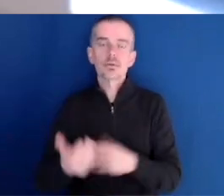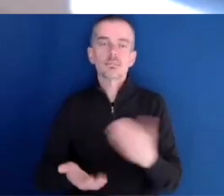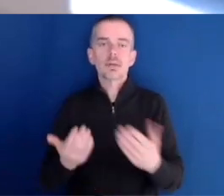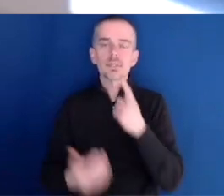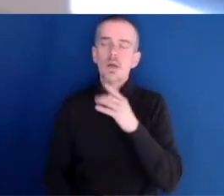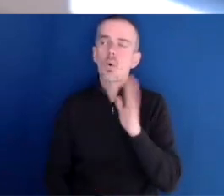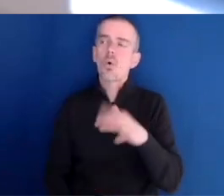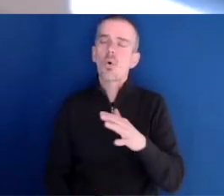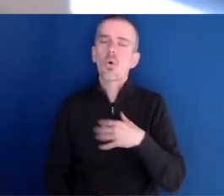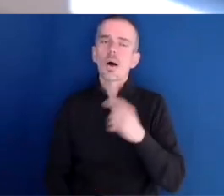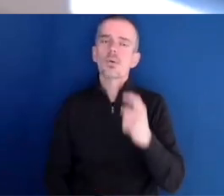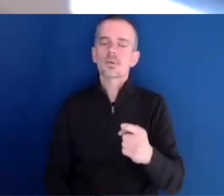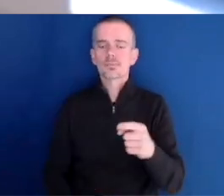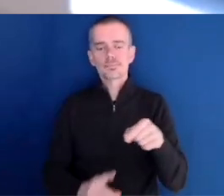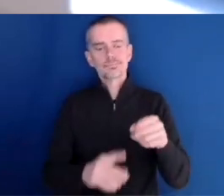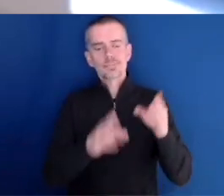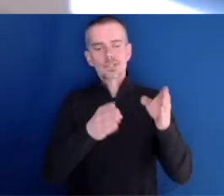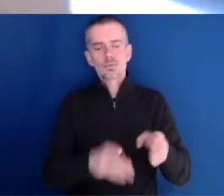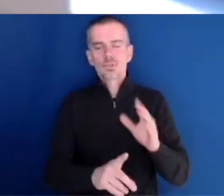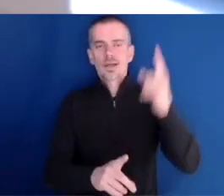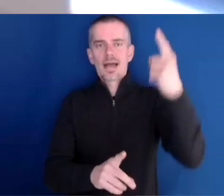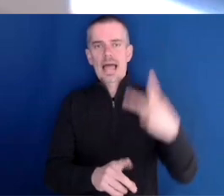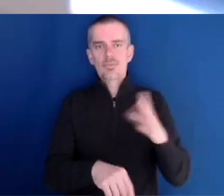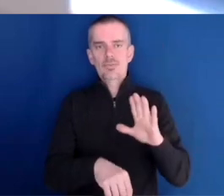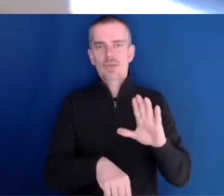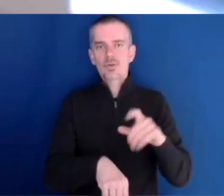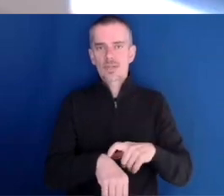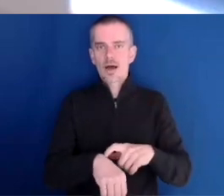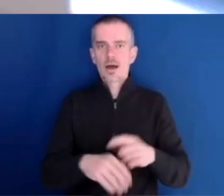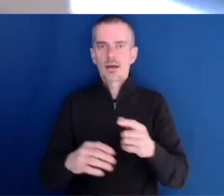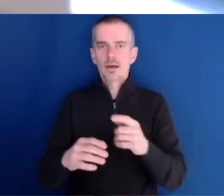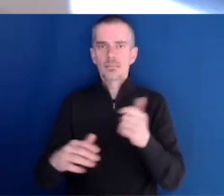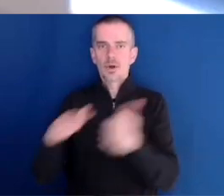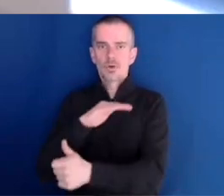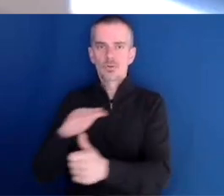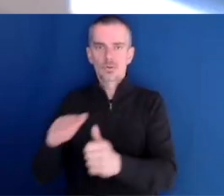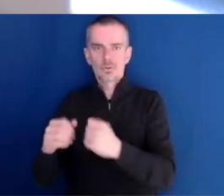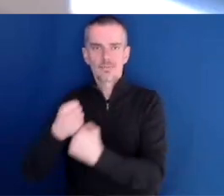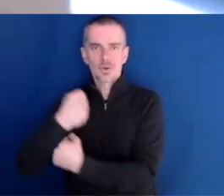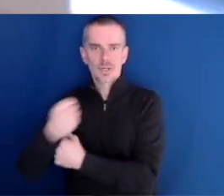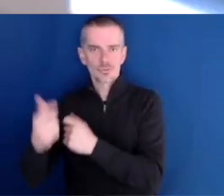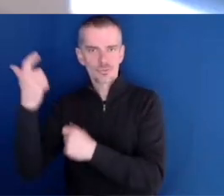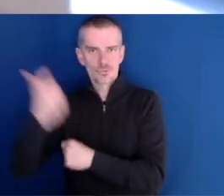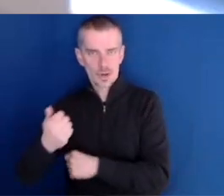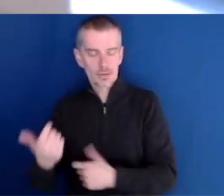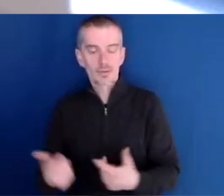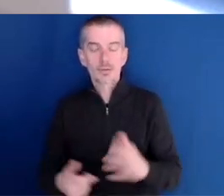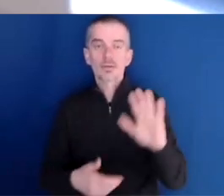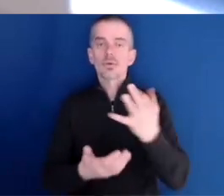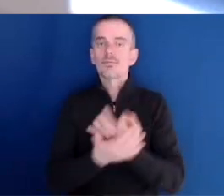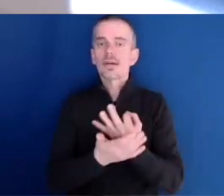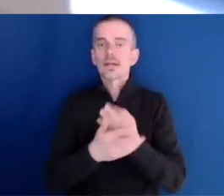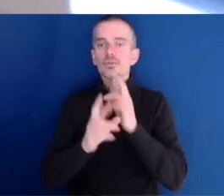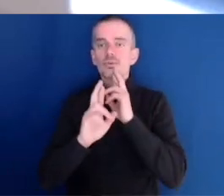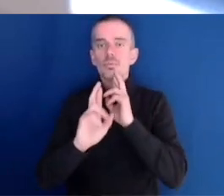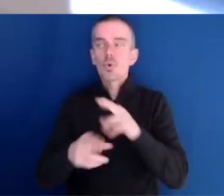say, I'm putting half of this person's time under this foundation grant. And then in your financial